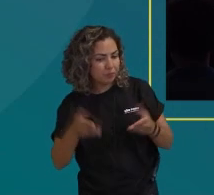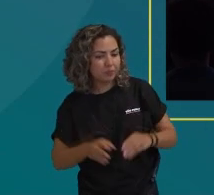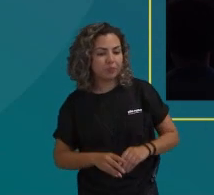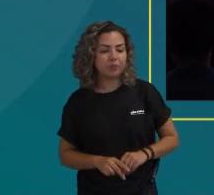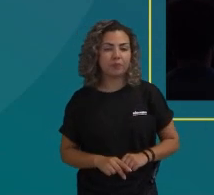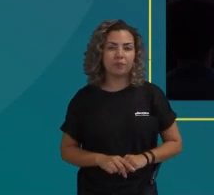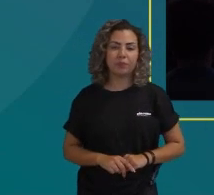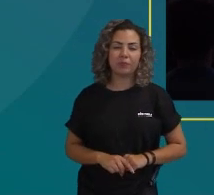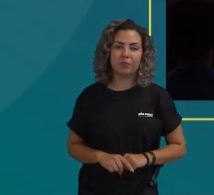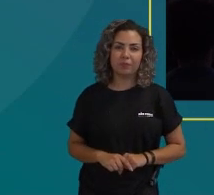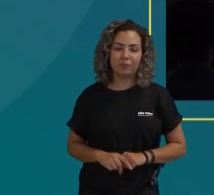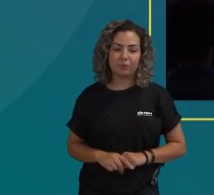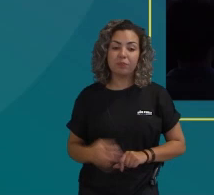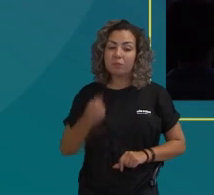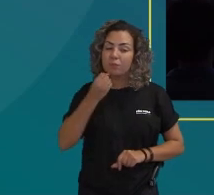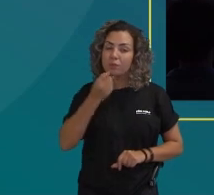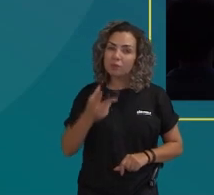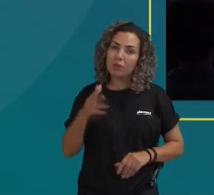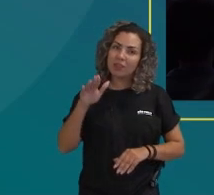Good afternoon.